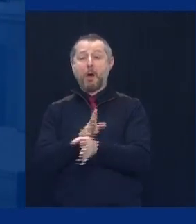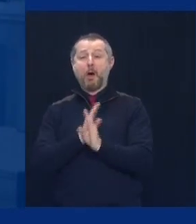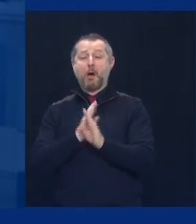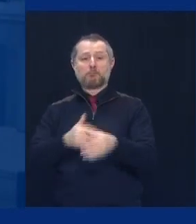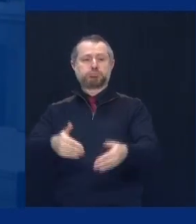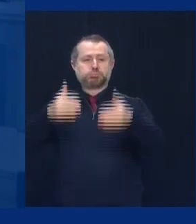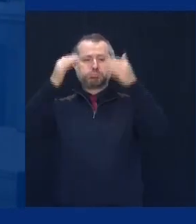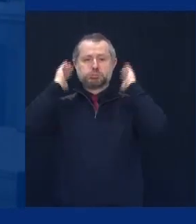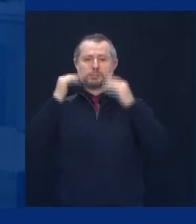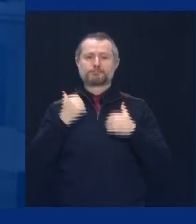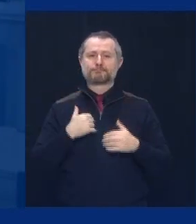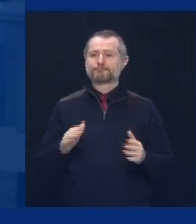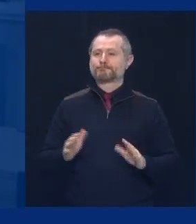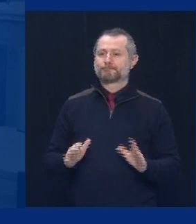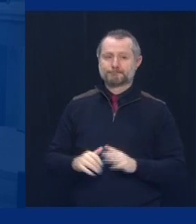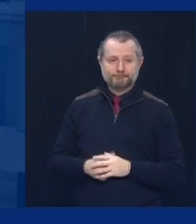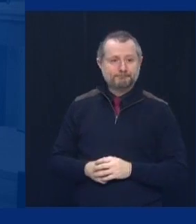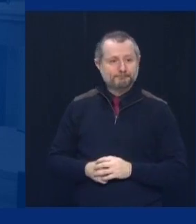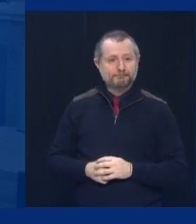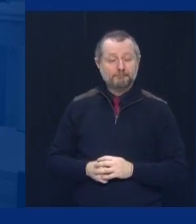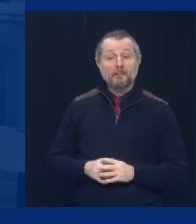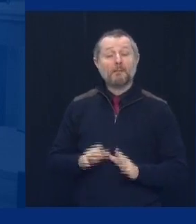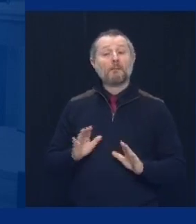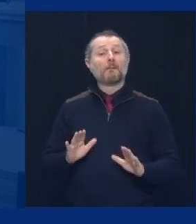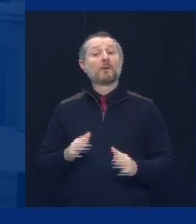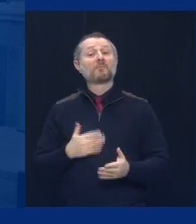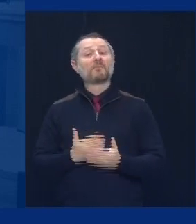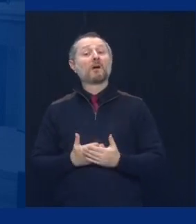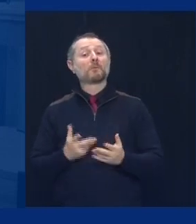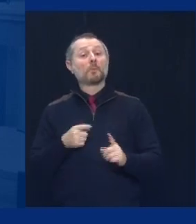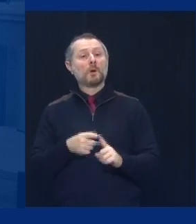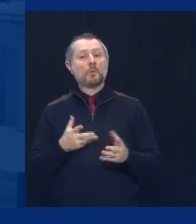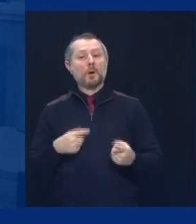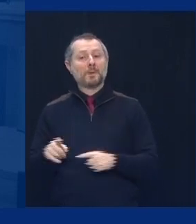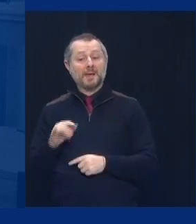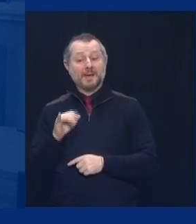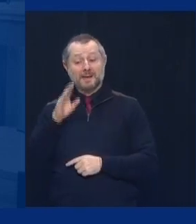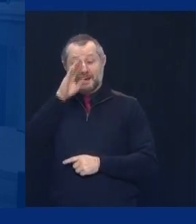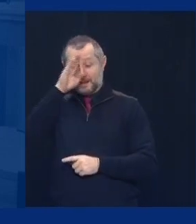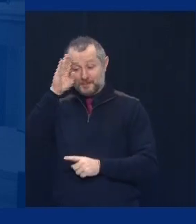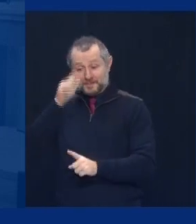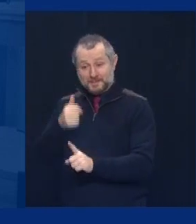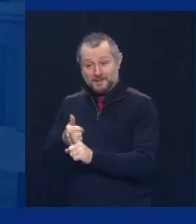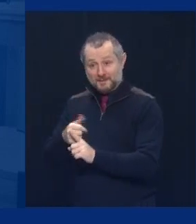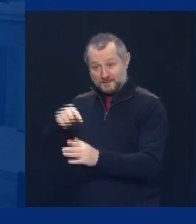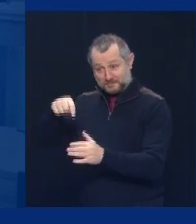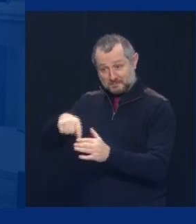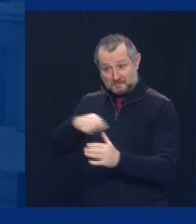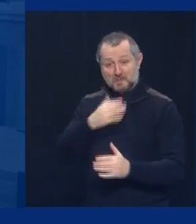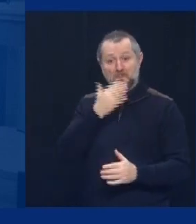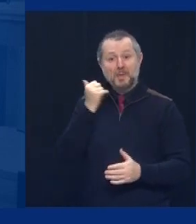With the hospitals, the situation in the hospitals is better than it has been in the past.